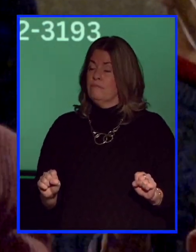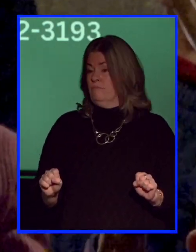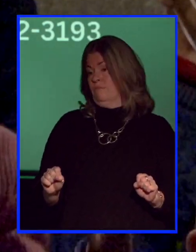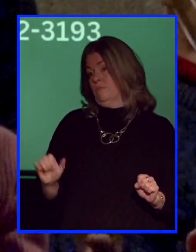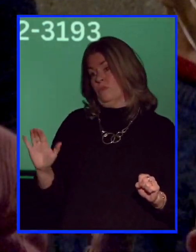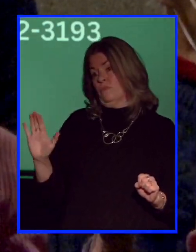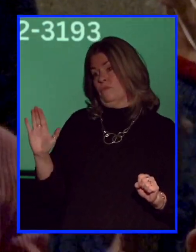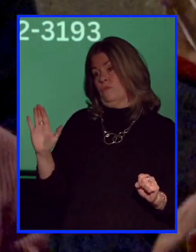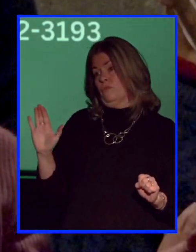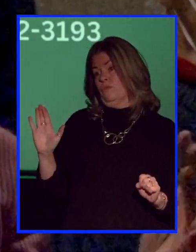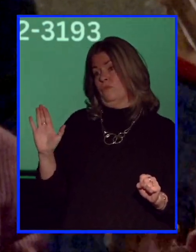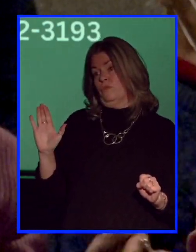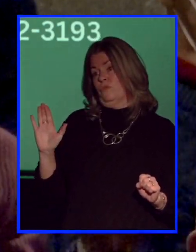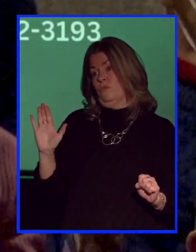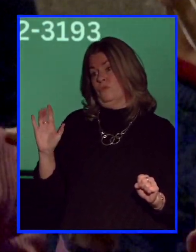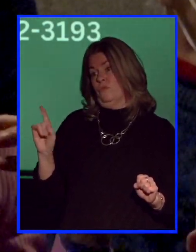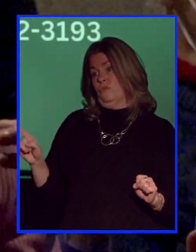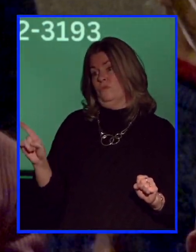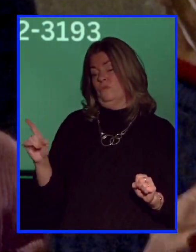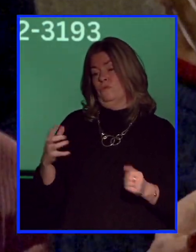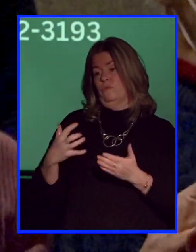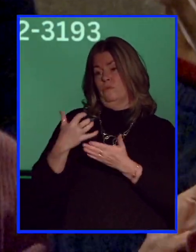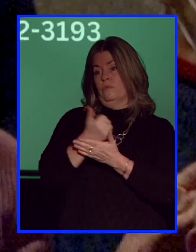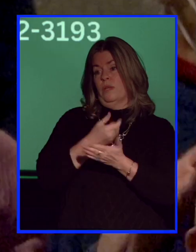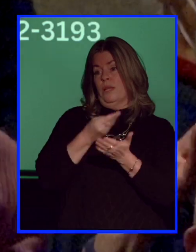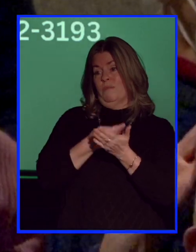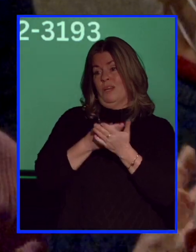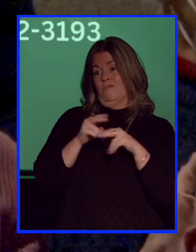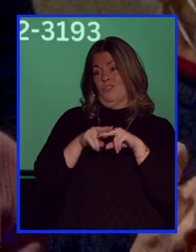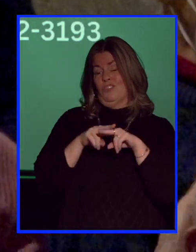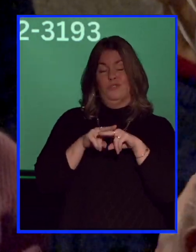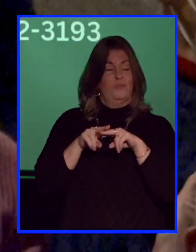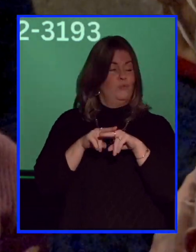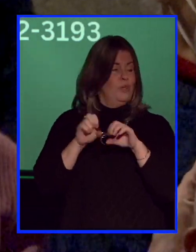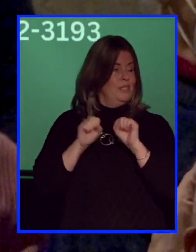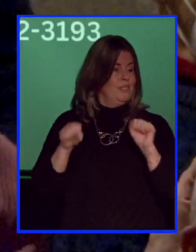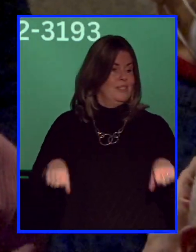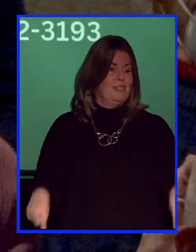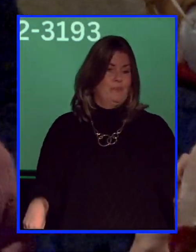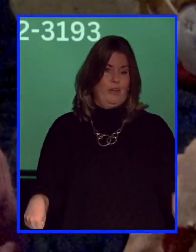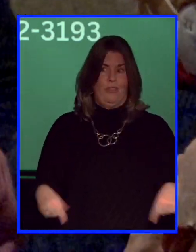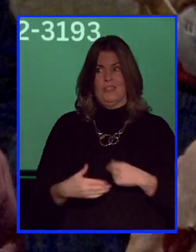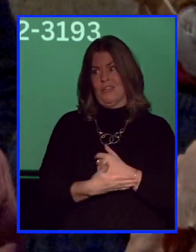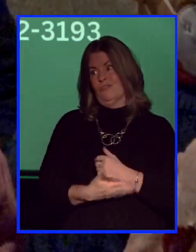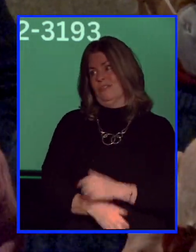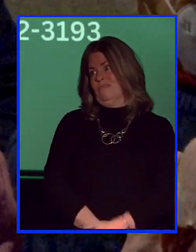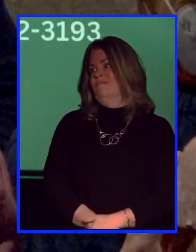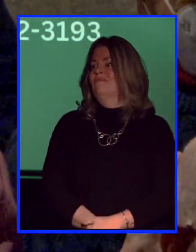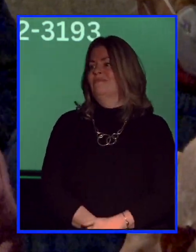your getting money for the train system in this country?